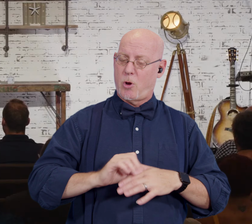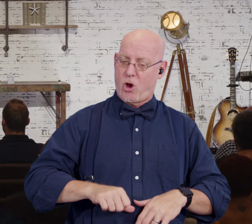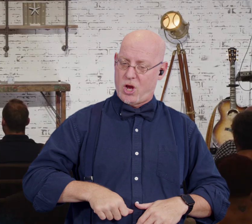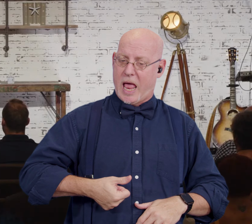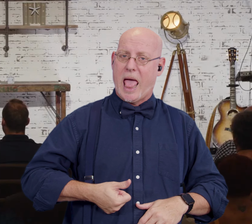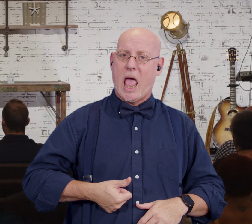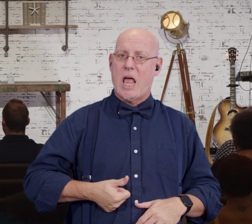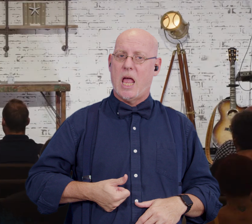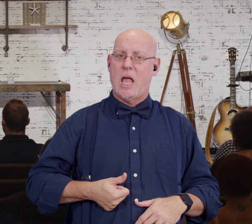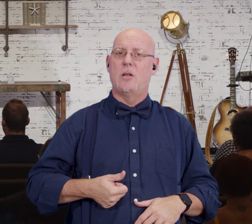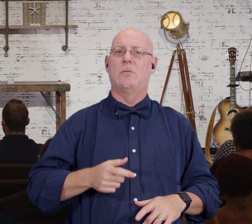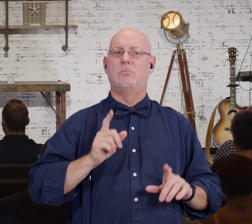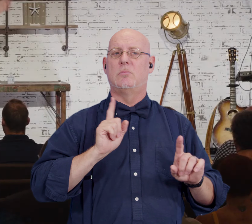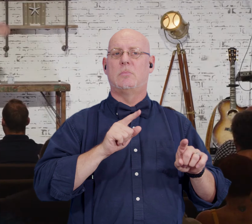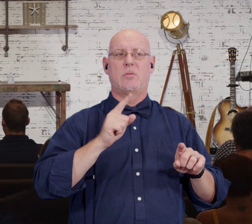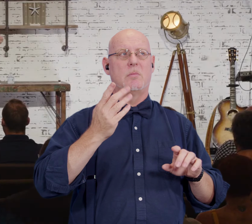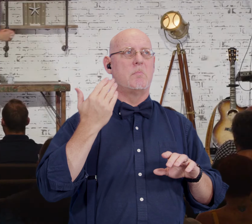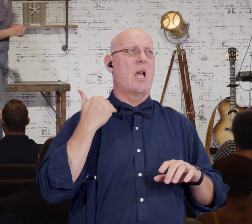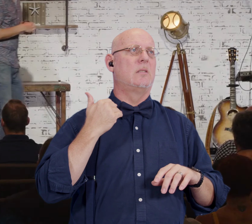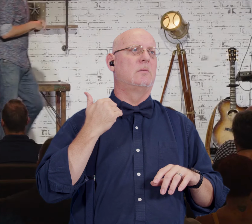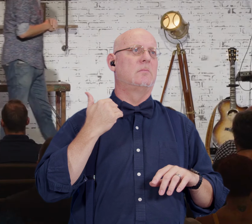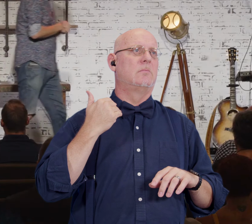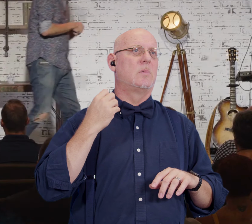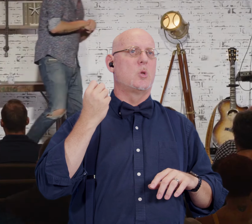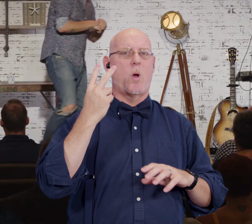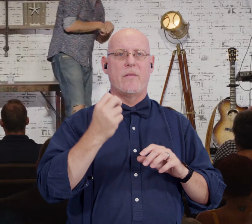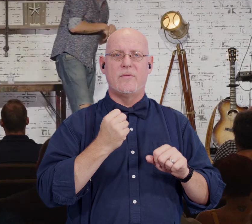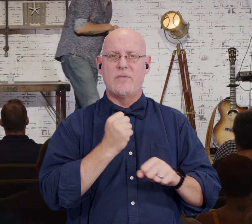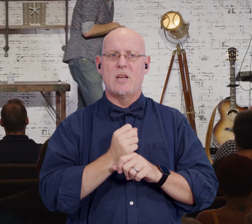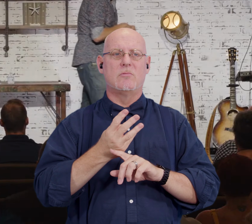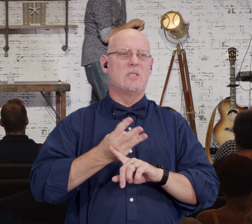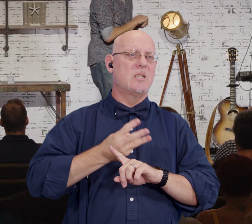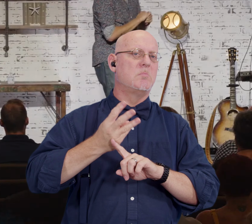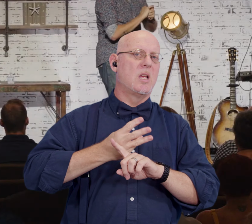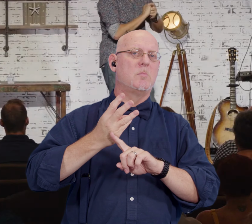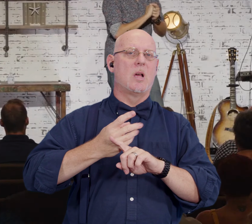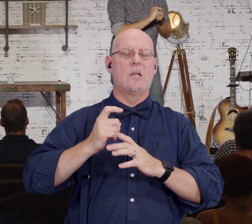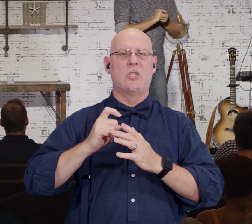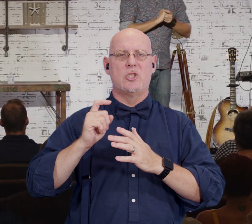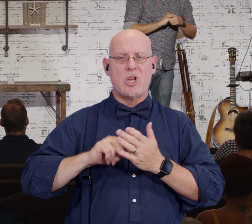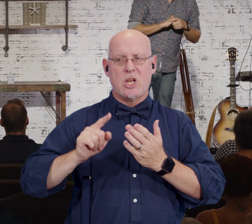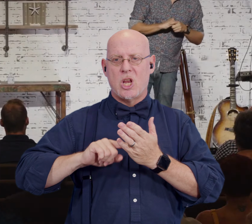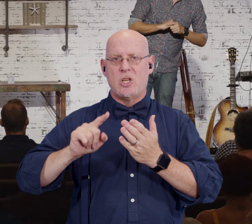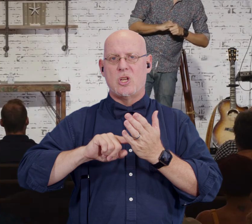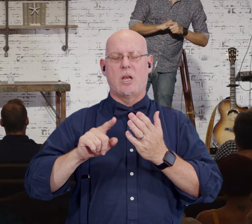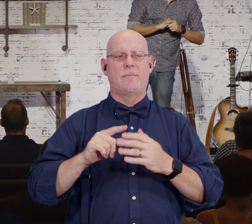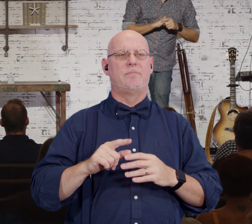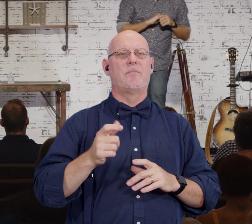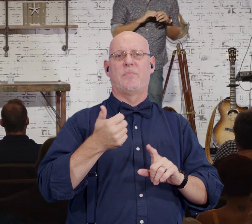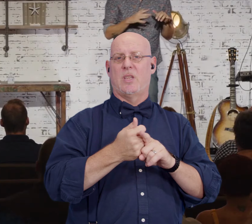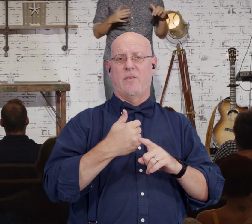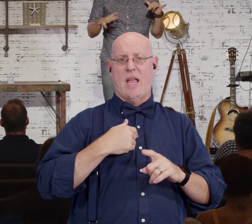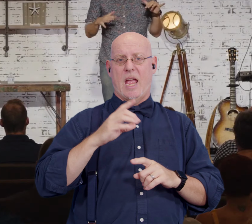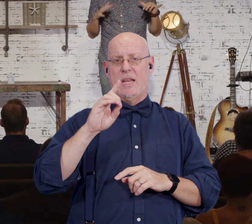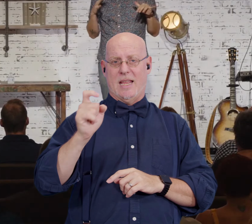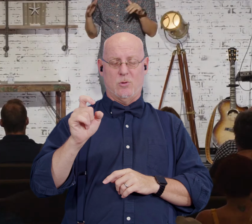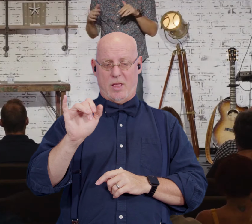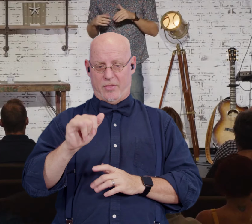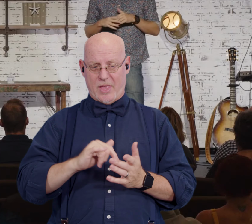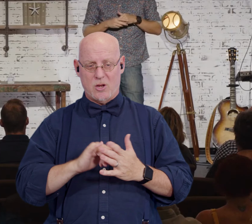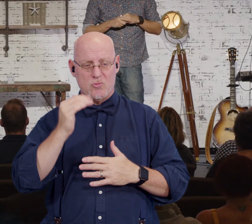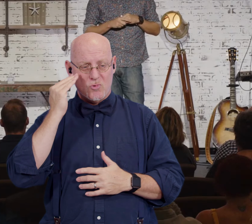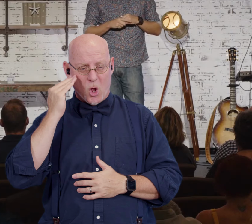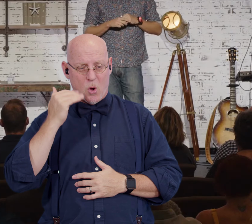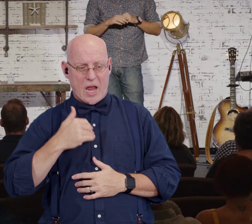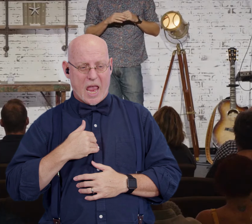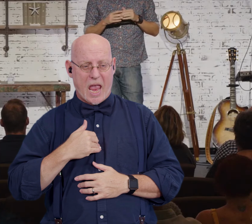Dermatologist cuts it out, so I've been going back for the last 12 years, every 6 months to be scanned. And if you've ever had a diagnosis like